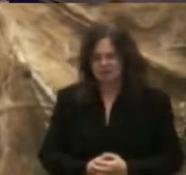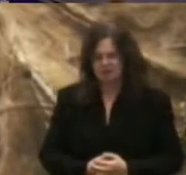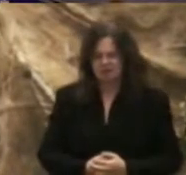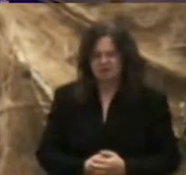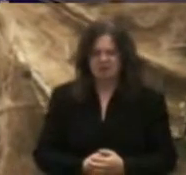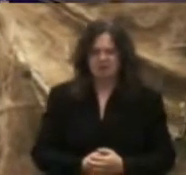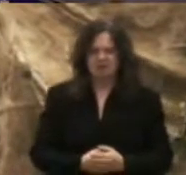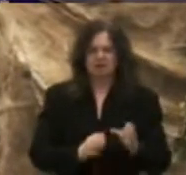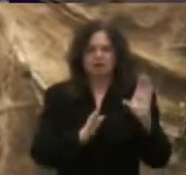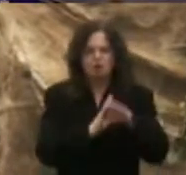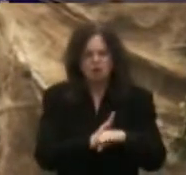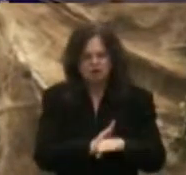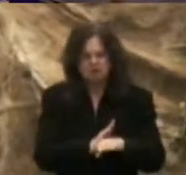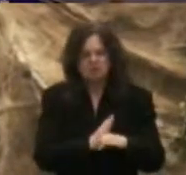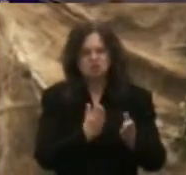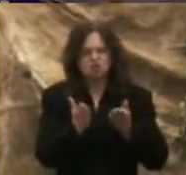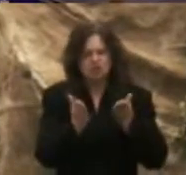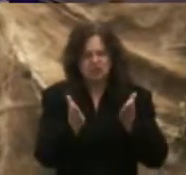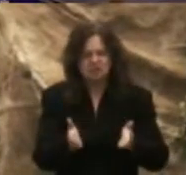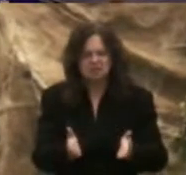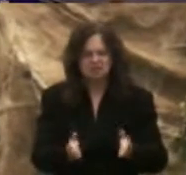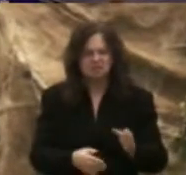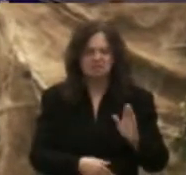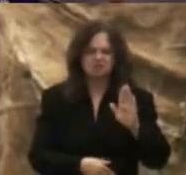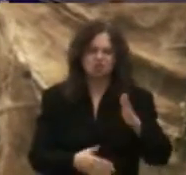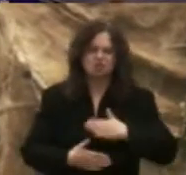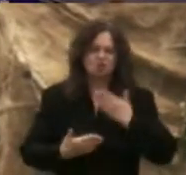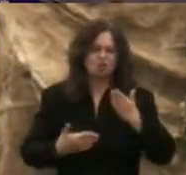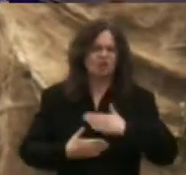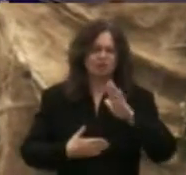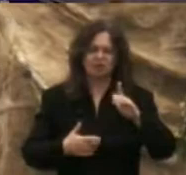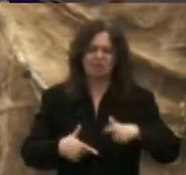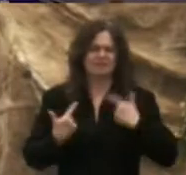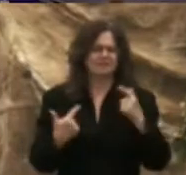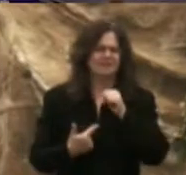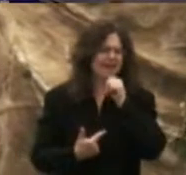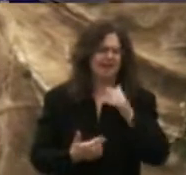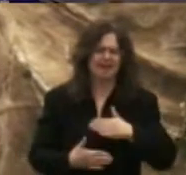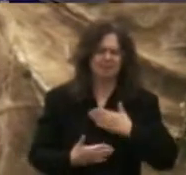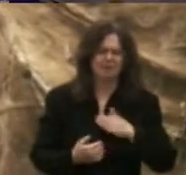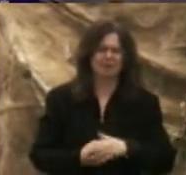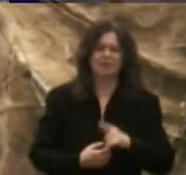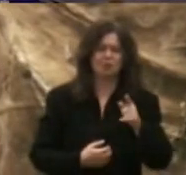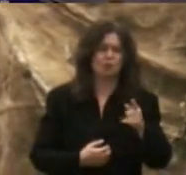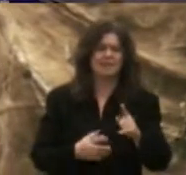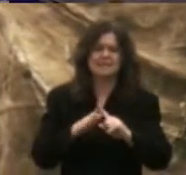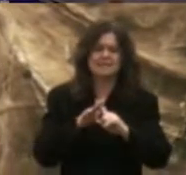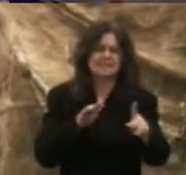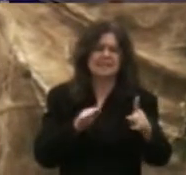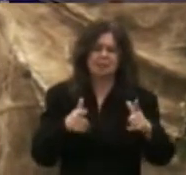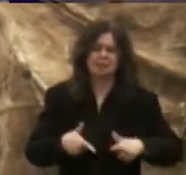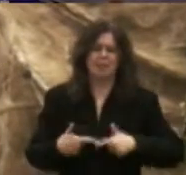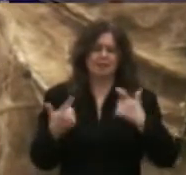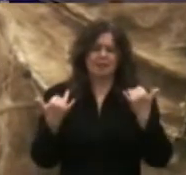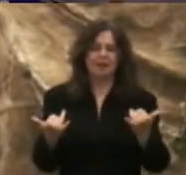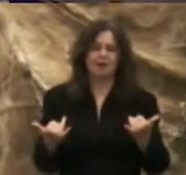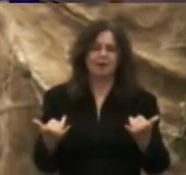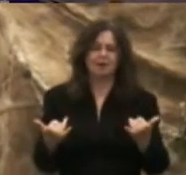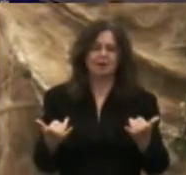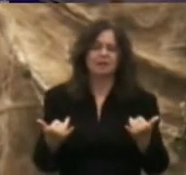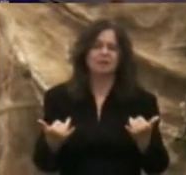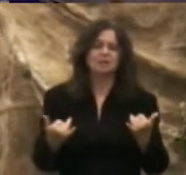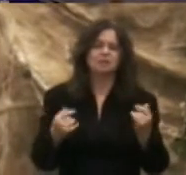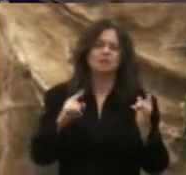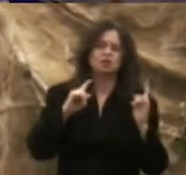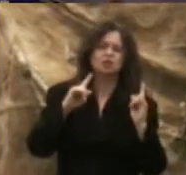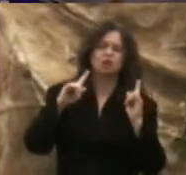forced servitude and very little joy, you'd just soon escape this life to go and be in the